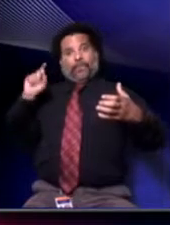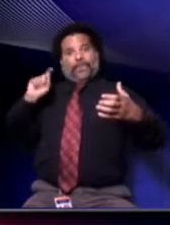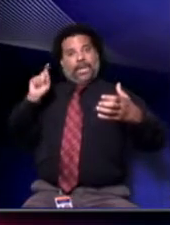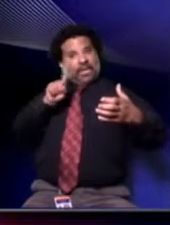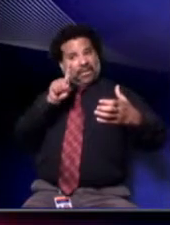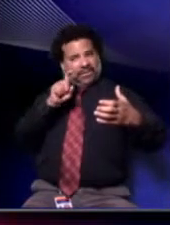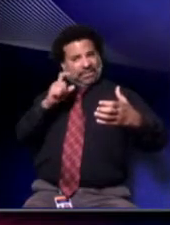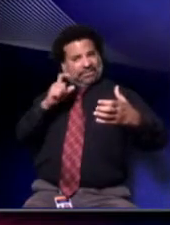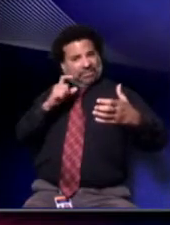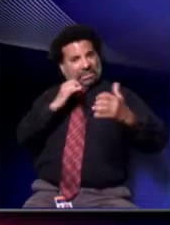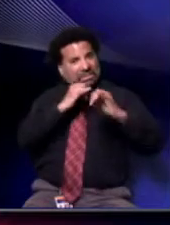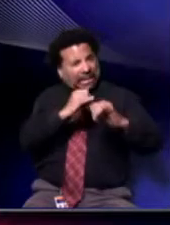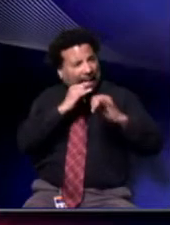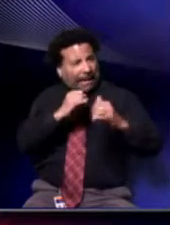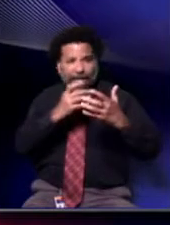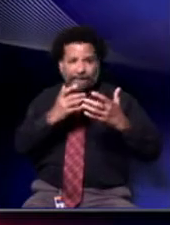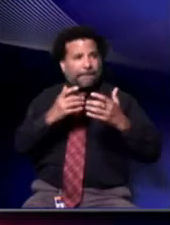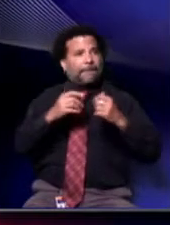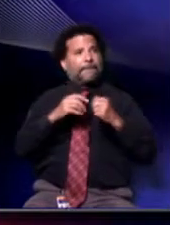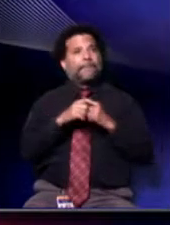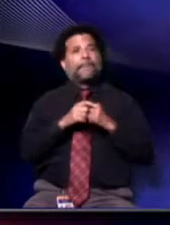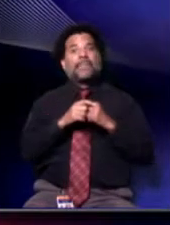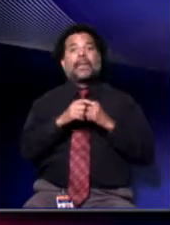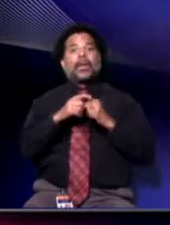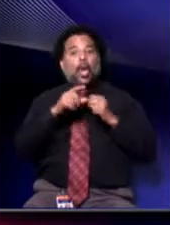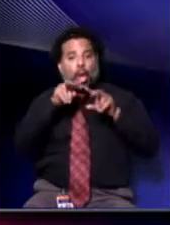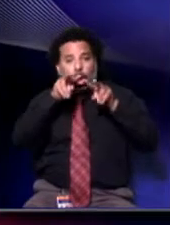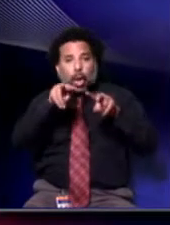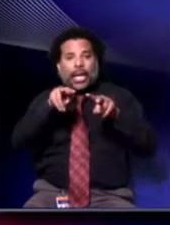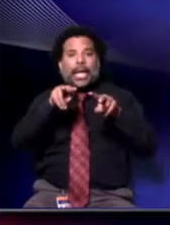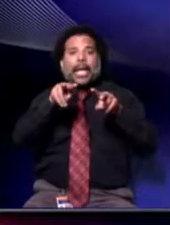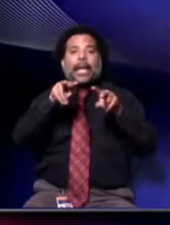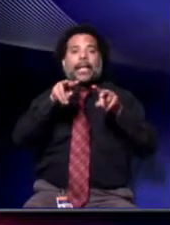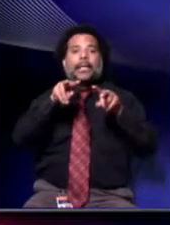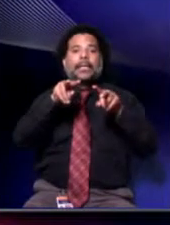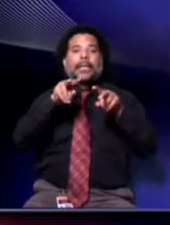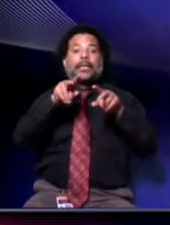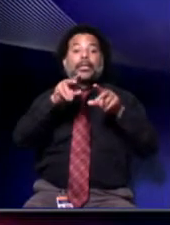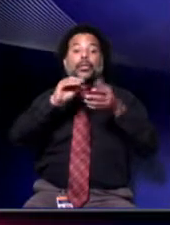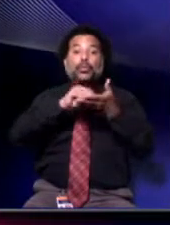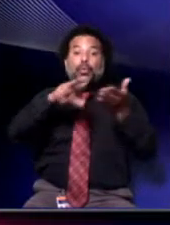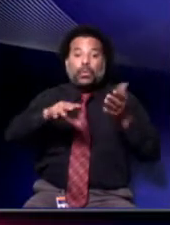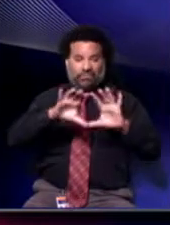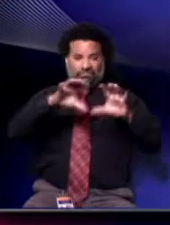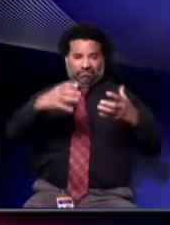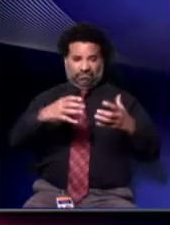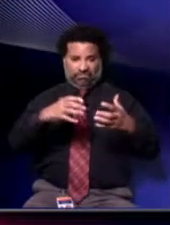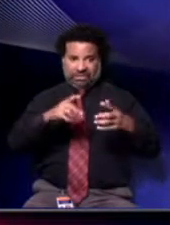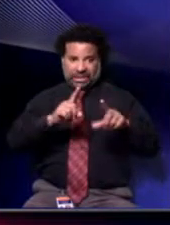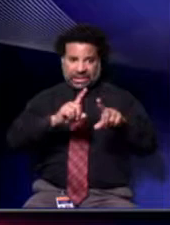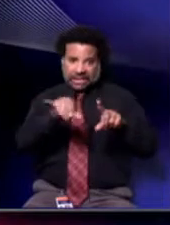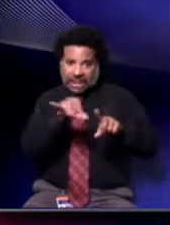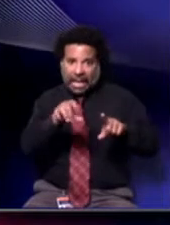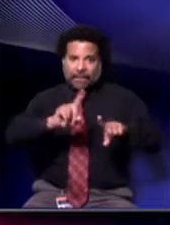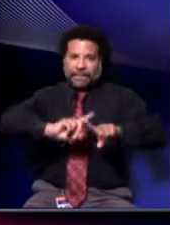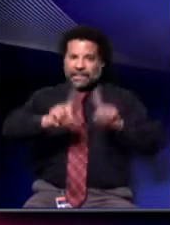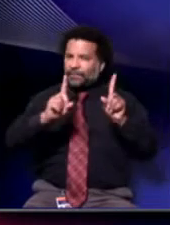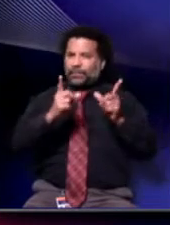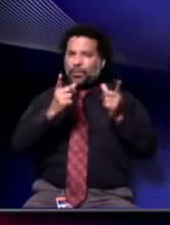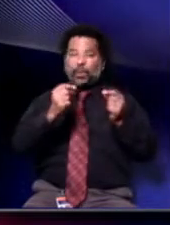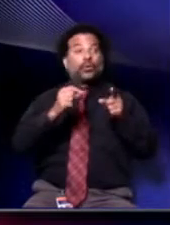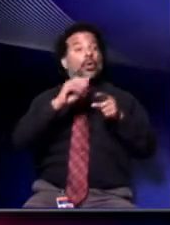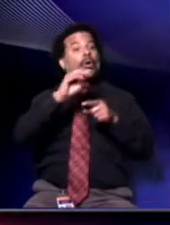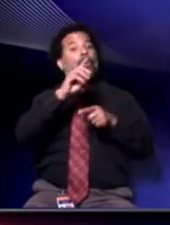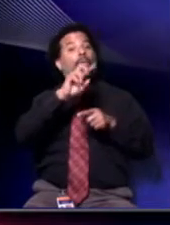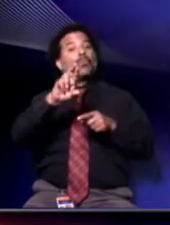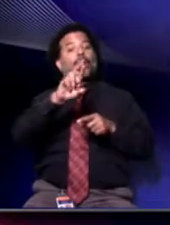and comparing census, comparing a whole variety of different things. So that's so Mark, when you ask President